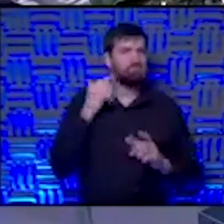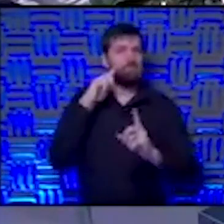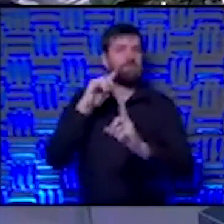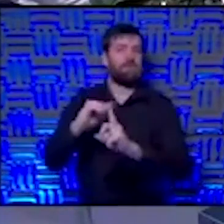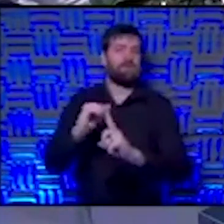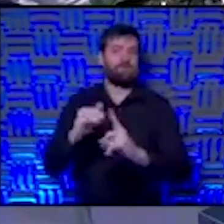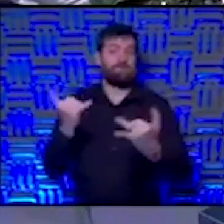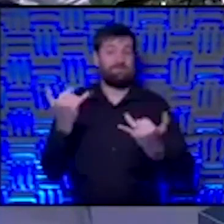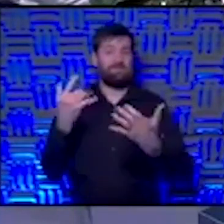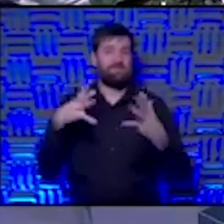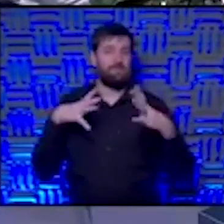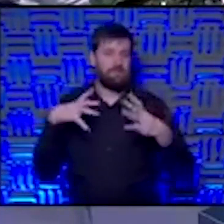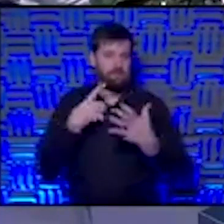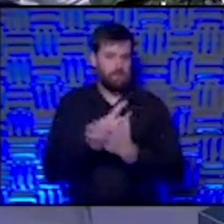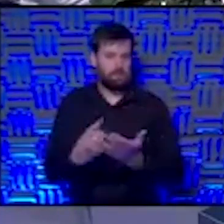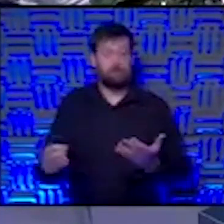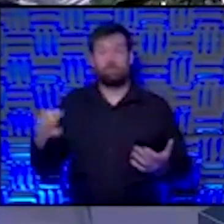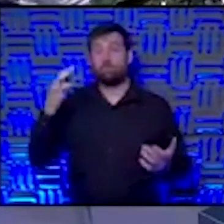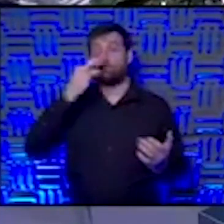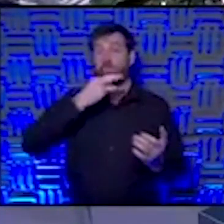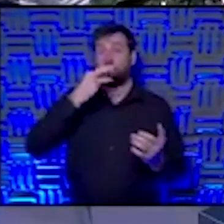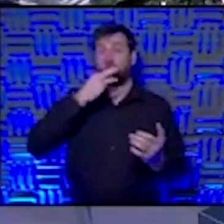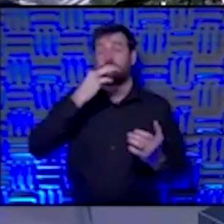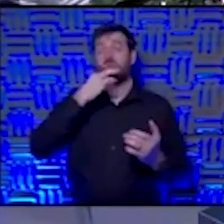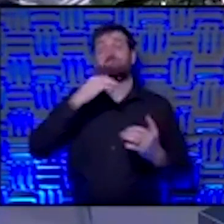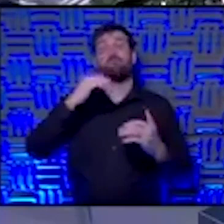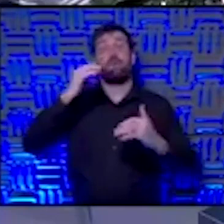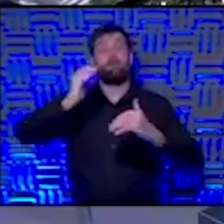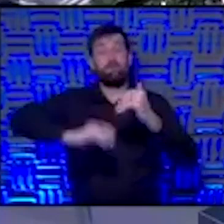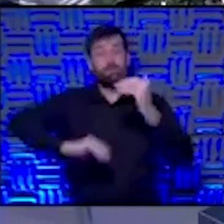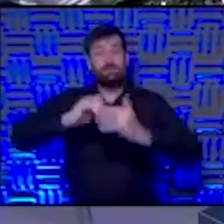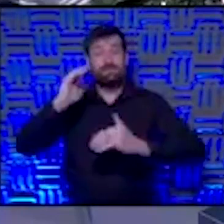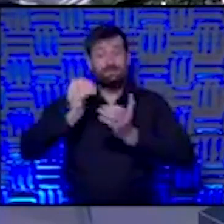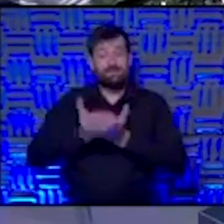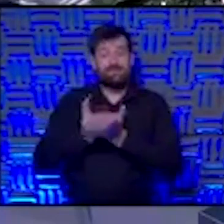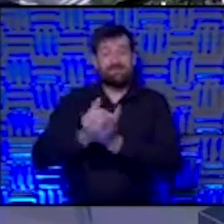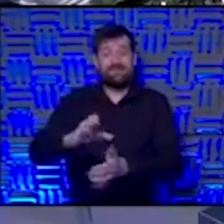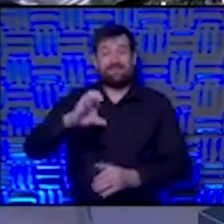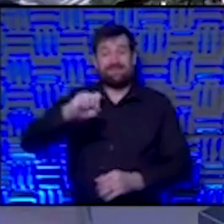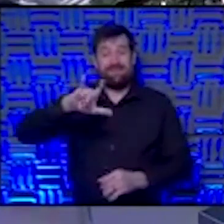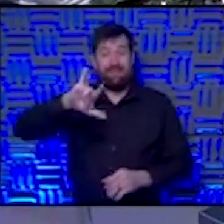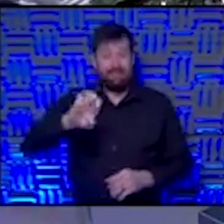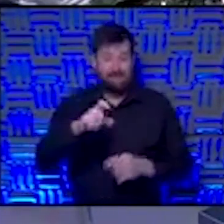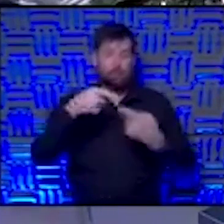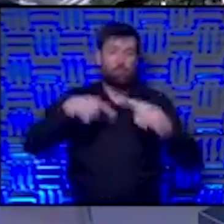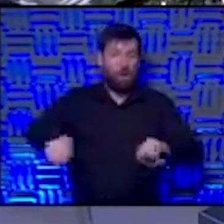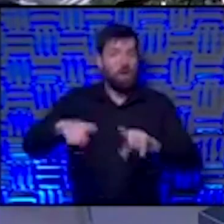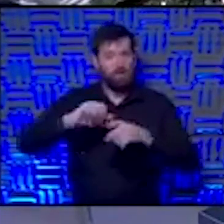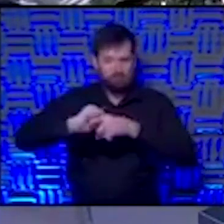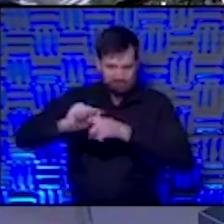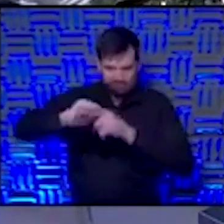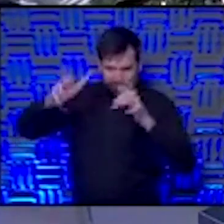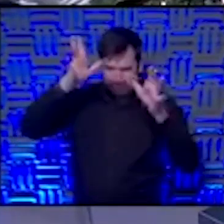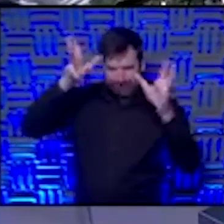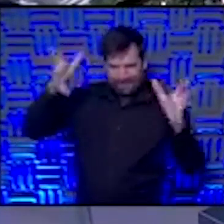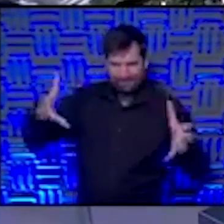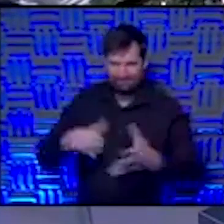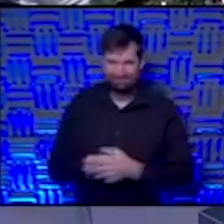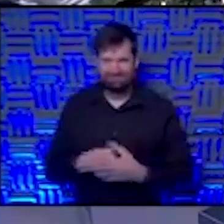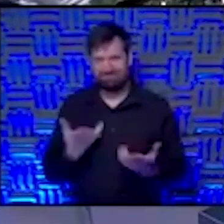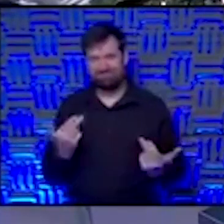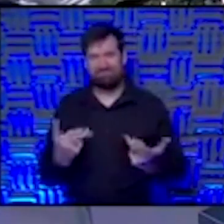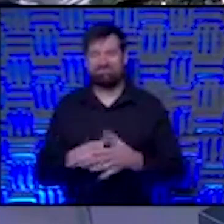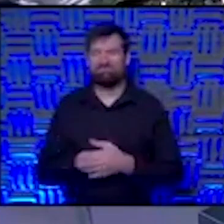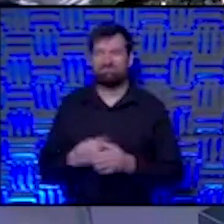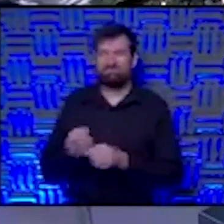week, we are now going to be talking about building the sleigh and training the reindeer while we fly them. So let's be sure. Let's make sure we get